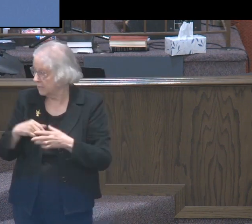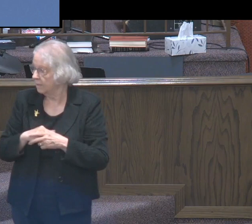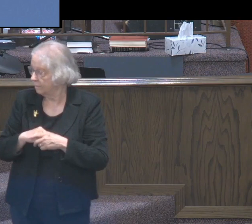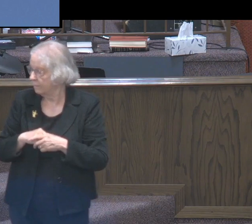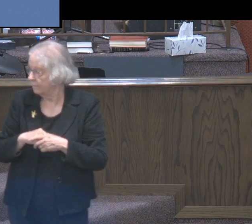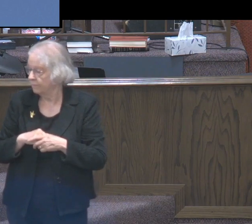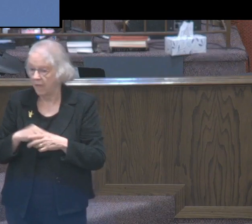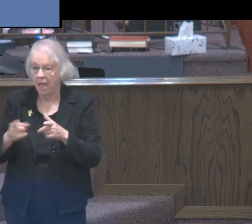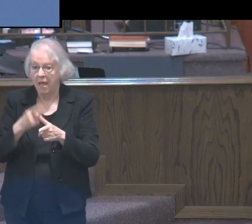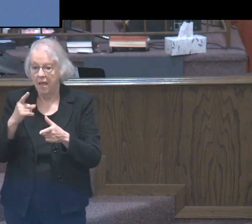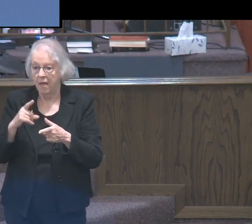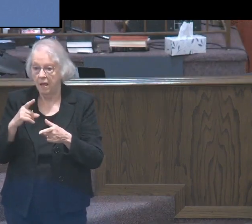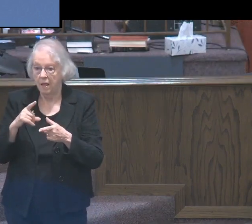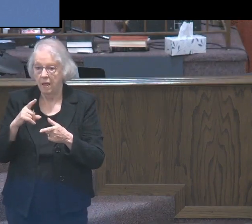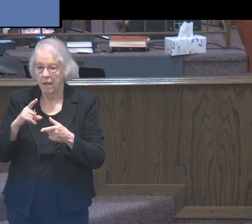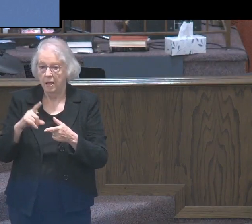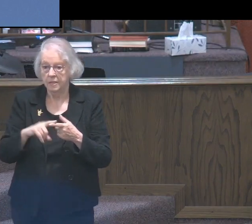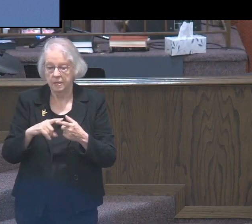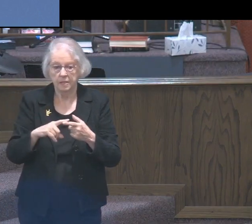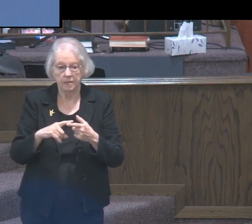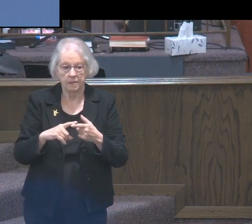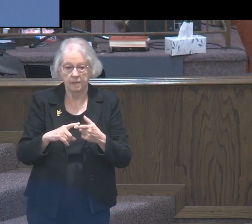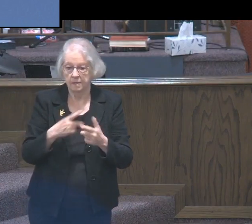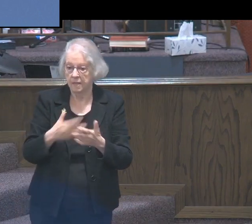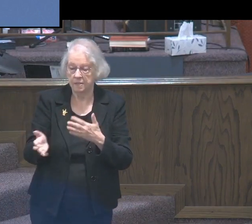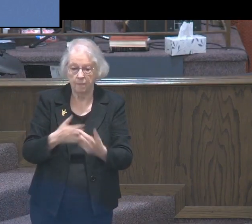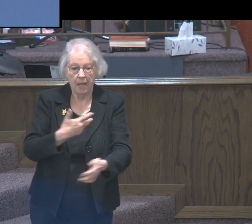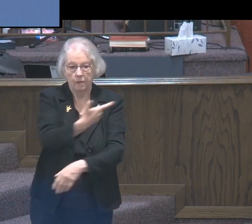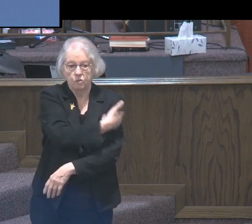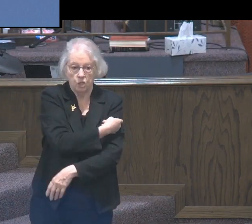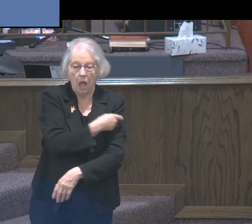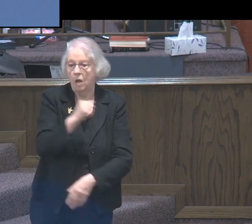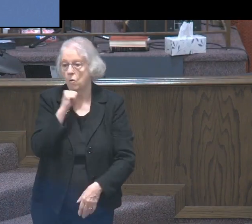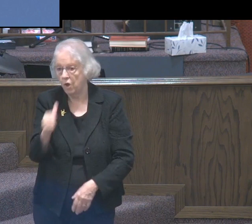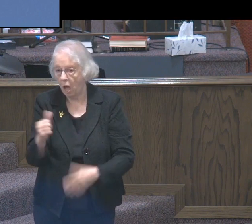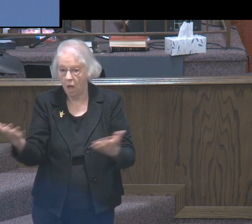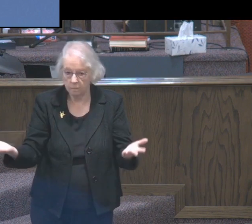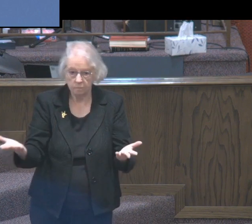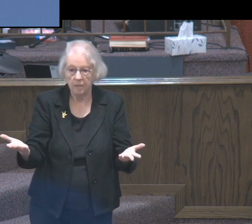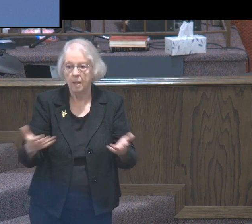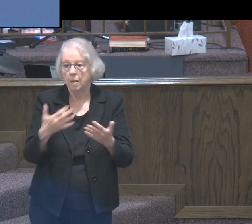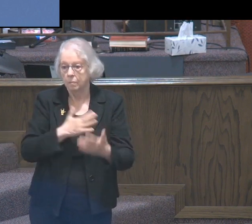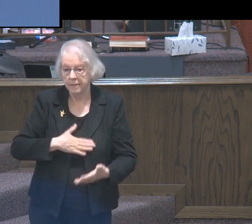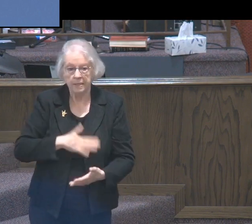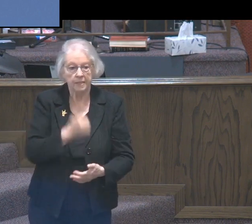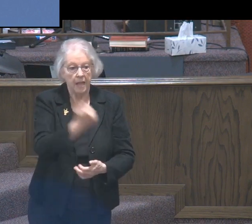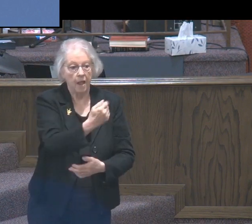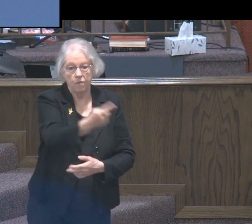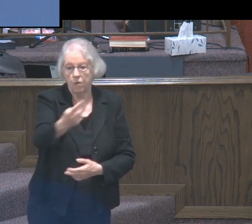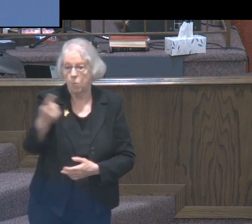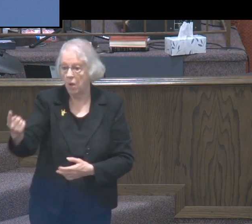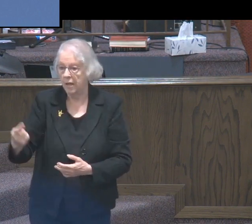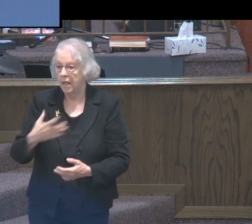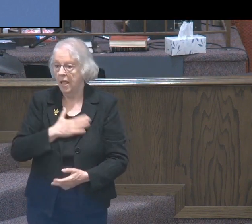wear a mask. And this is whether you are vaccinated or unvaccinated. Once you are in your seat and you are social